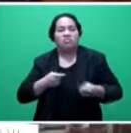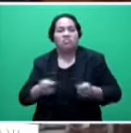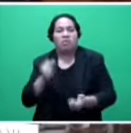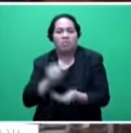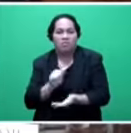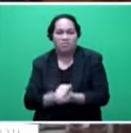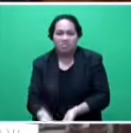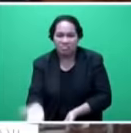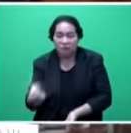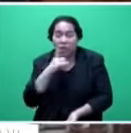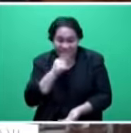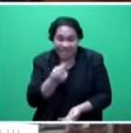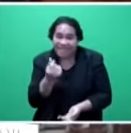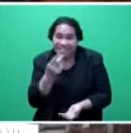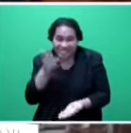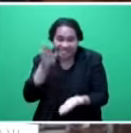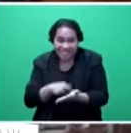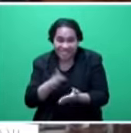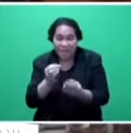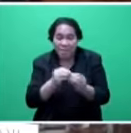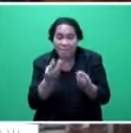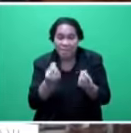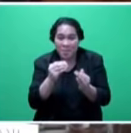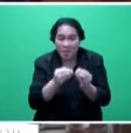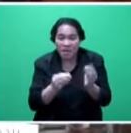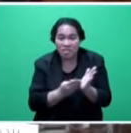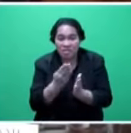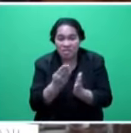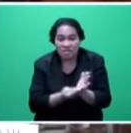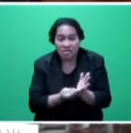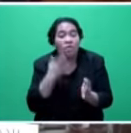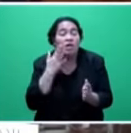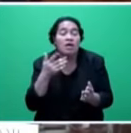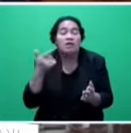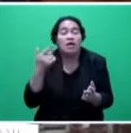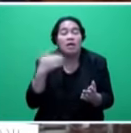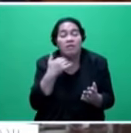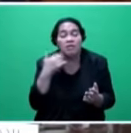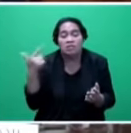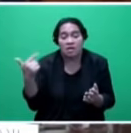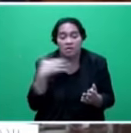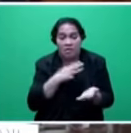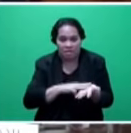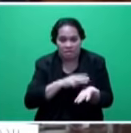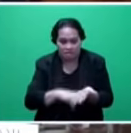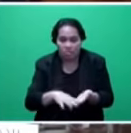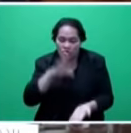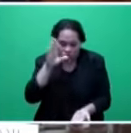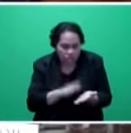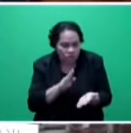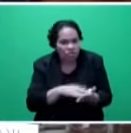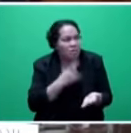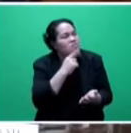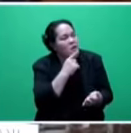could easily reduce our budget by at least $700 million, Mr. Speaker, sir, to reduce our deficit and the consequent borrowing, or